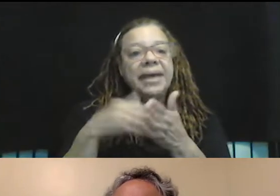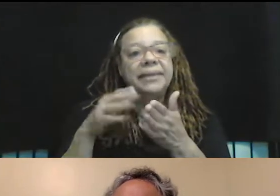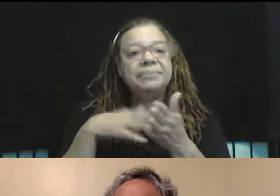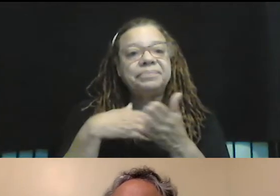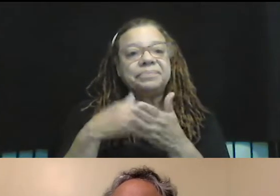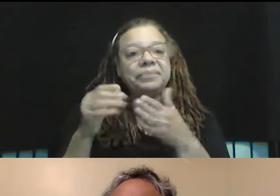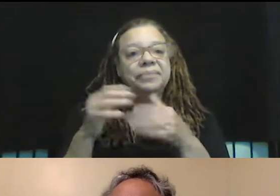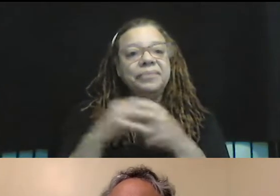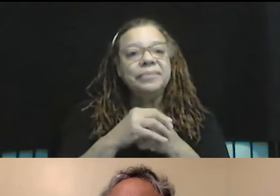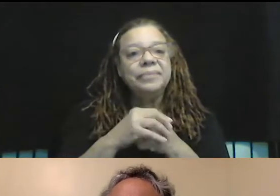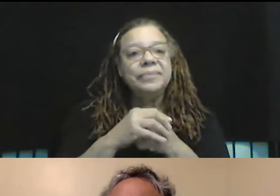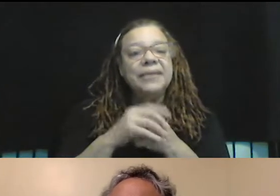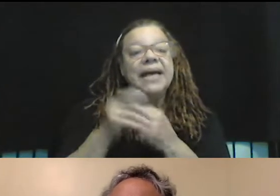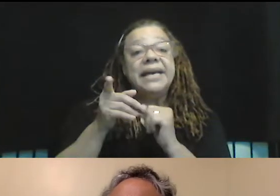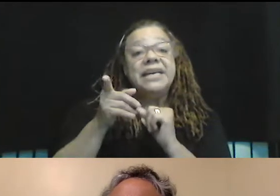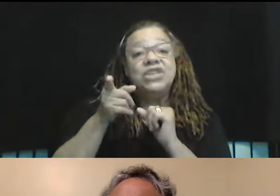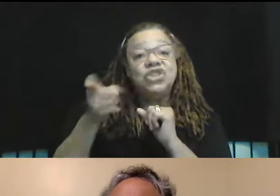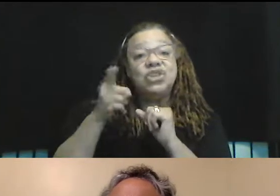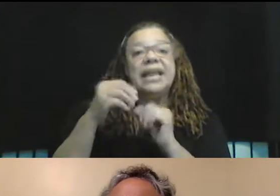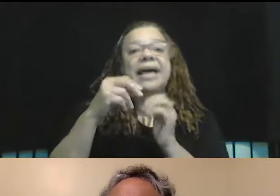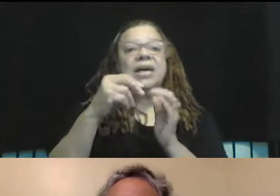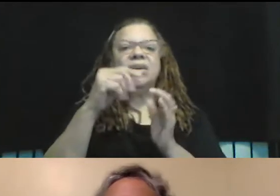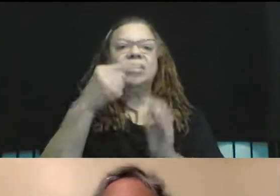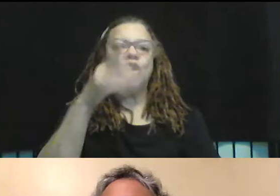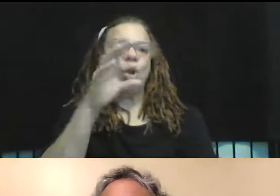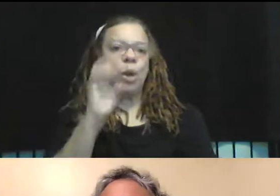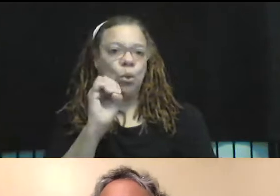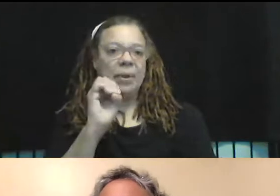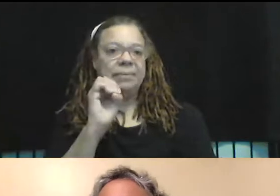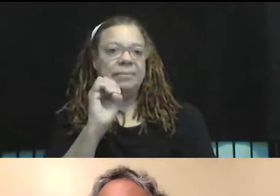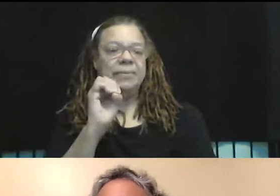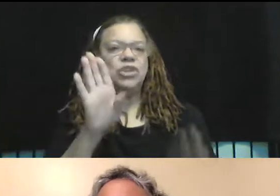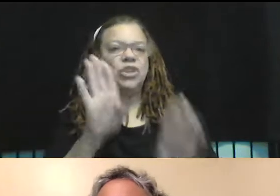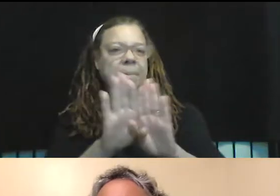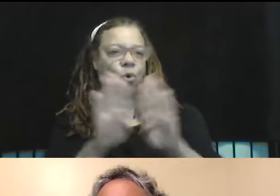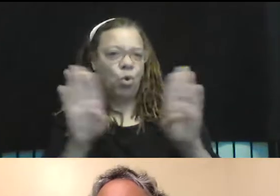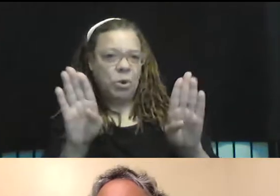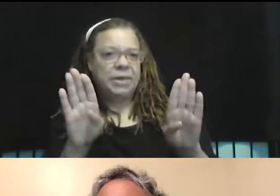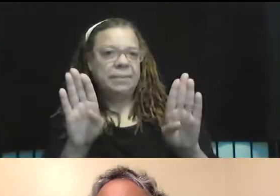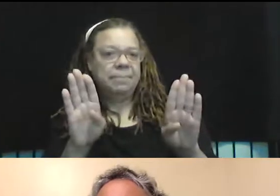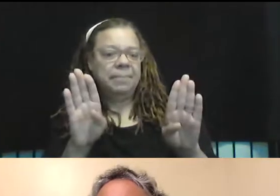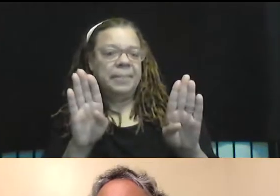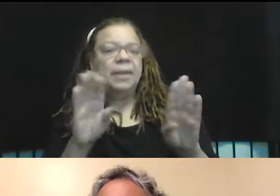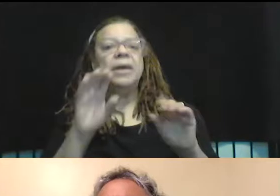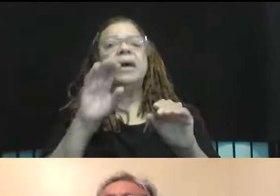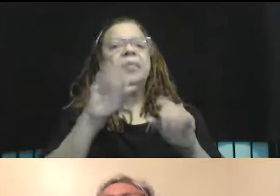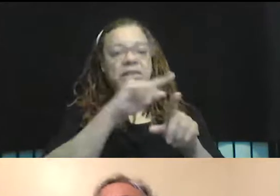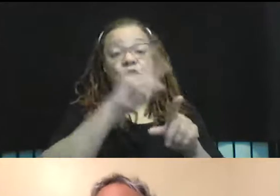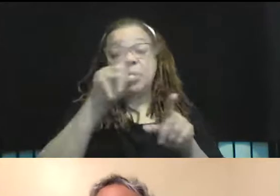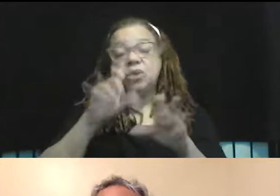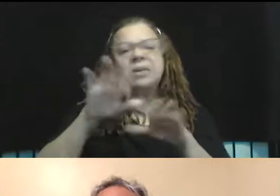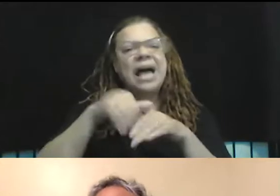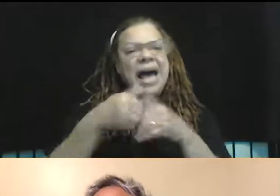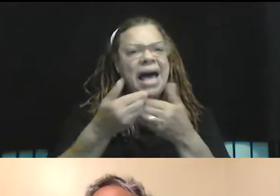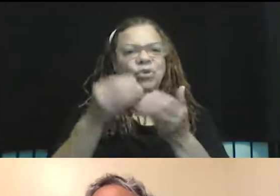She she like glues it, like adheres it to the board and then layers like oil on top of,